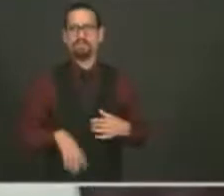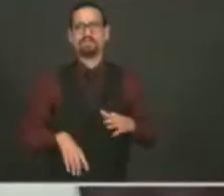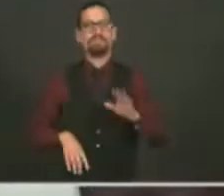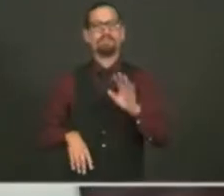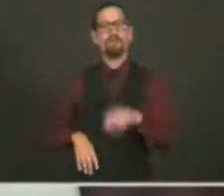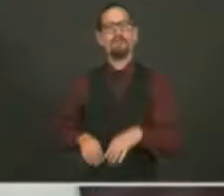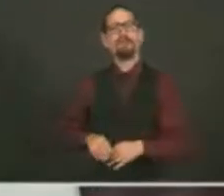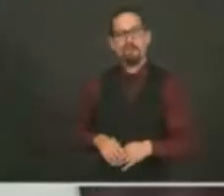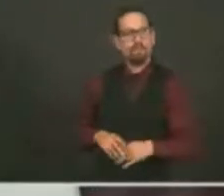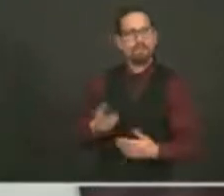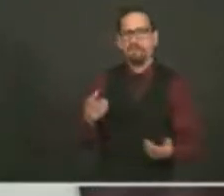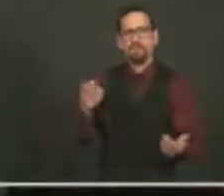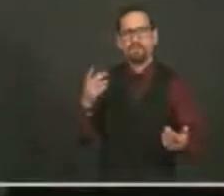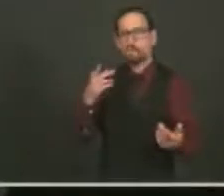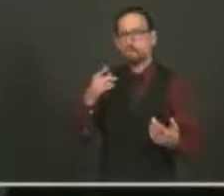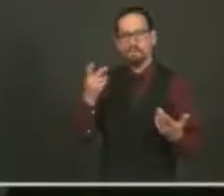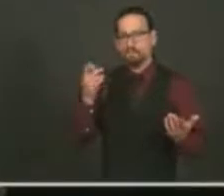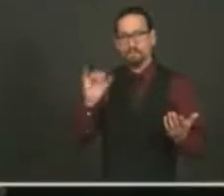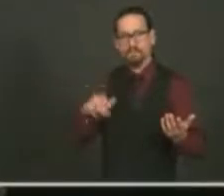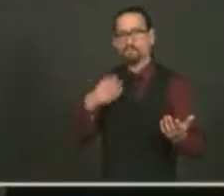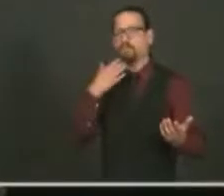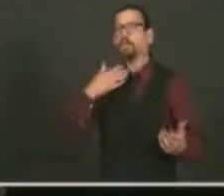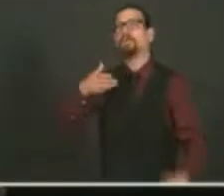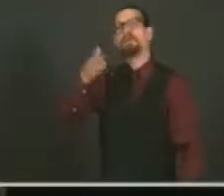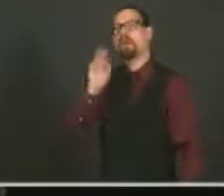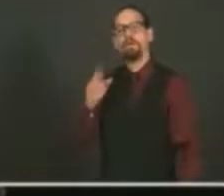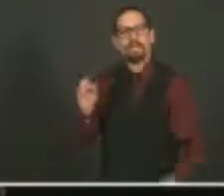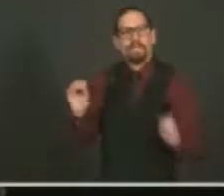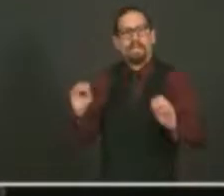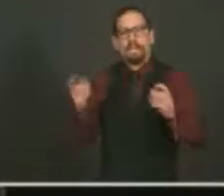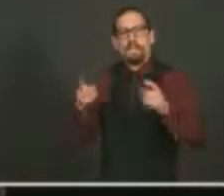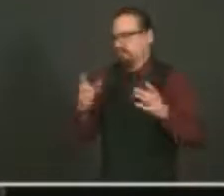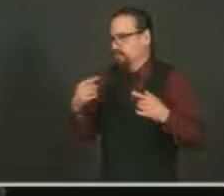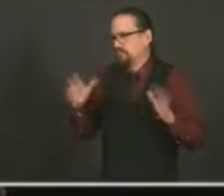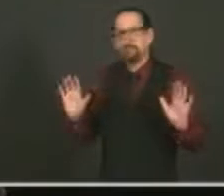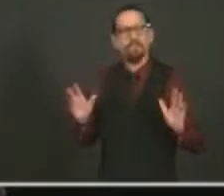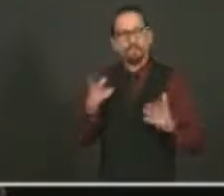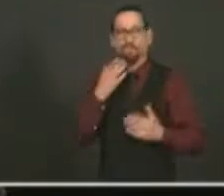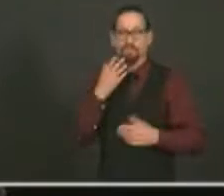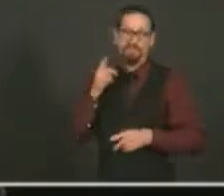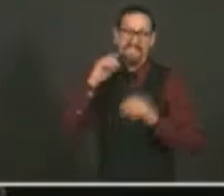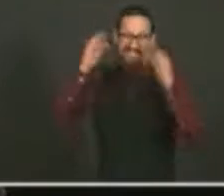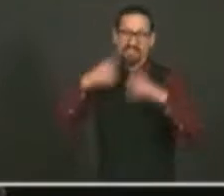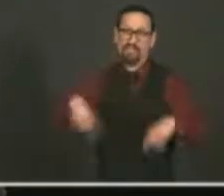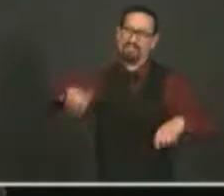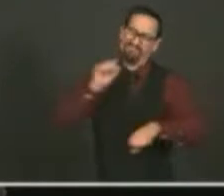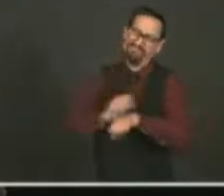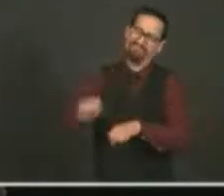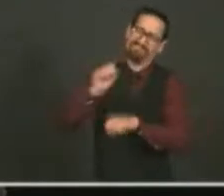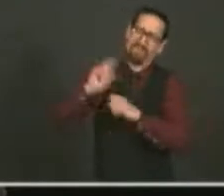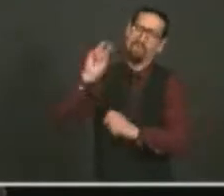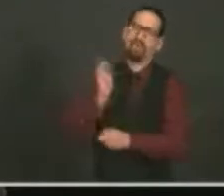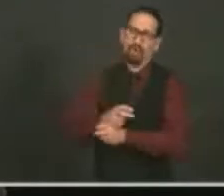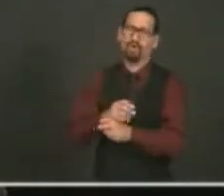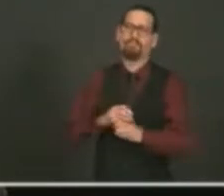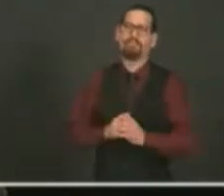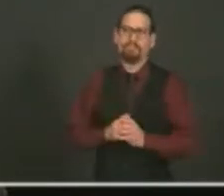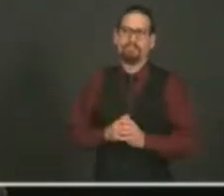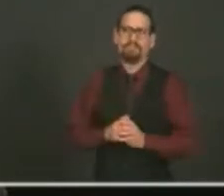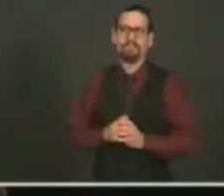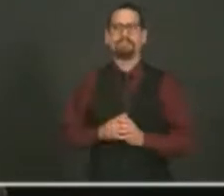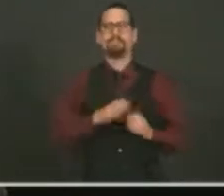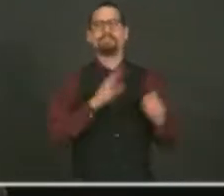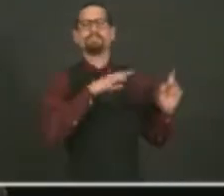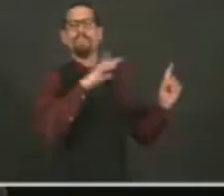I mean, teachers are working really hard. Governor, I mean, you still have teachers who are openly complaining that you're putting teachers at